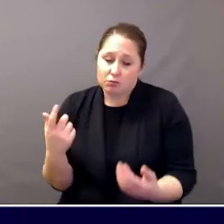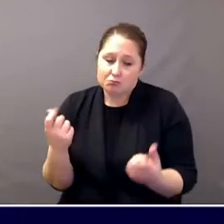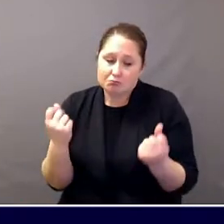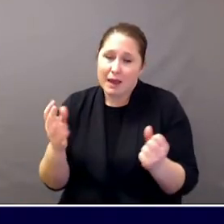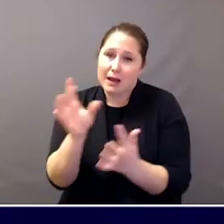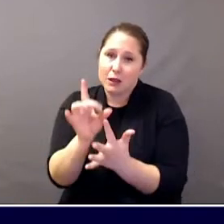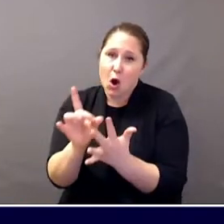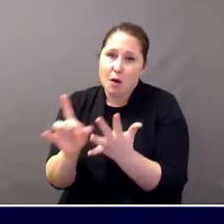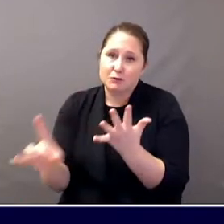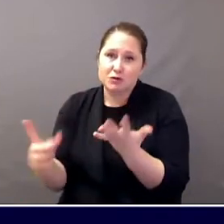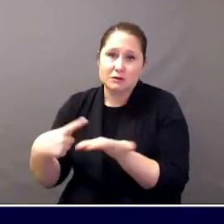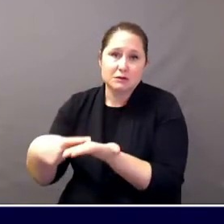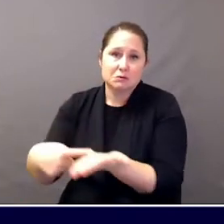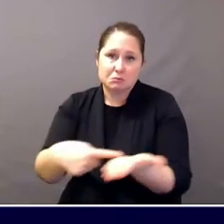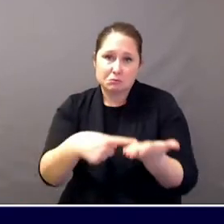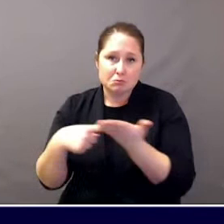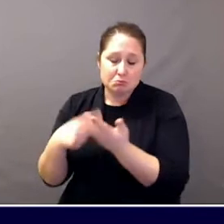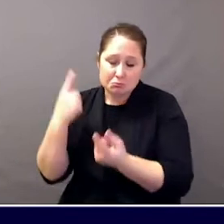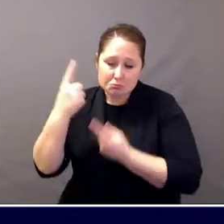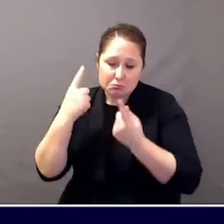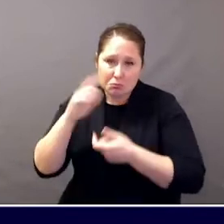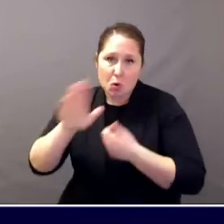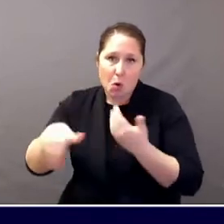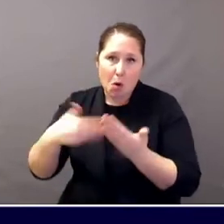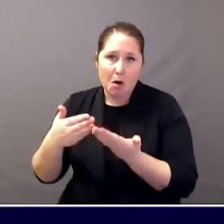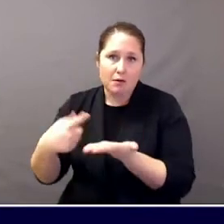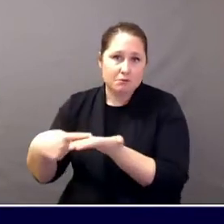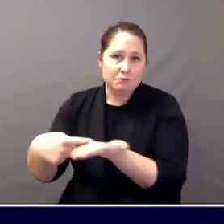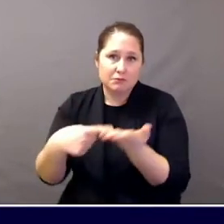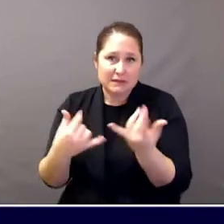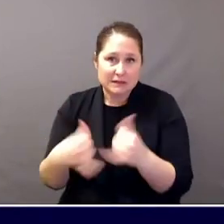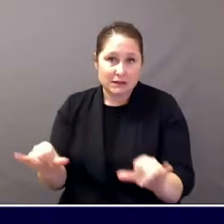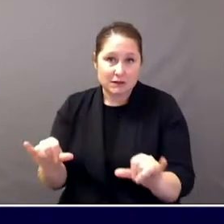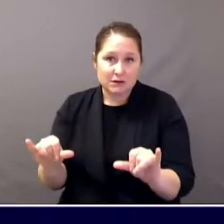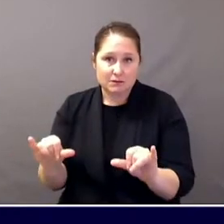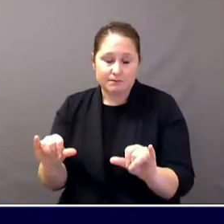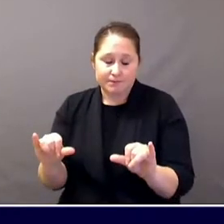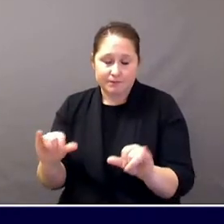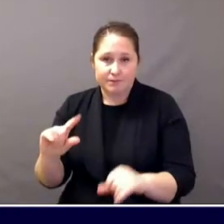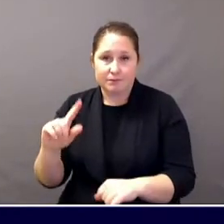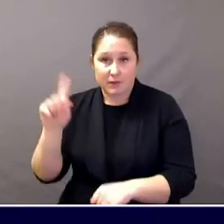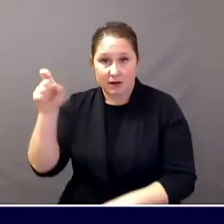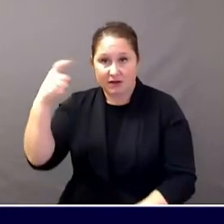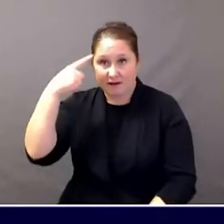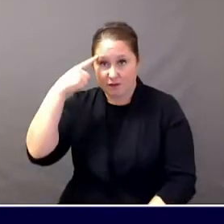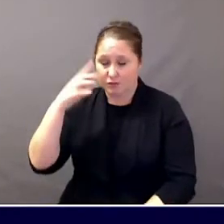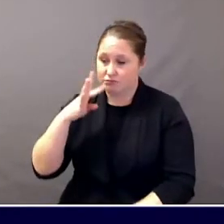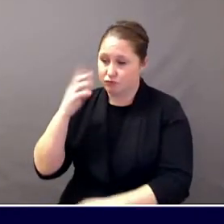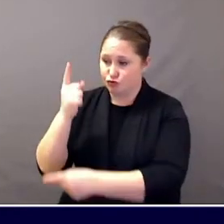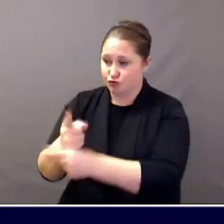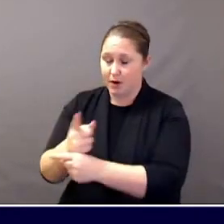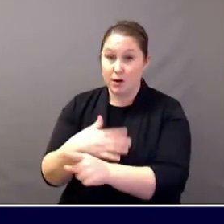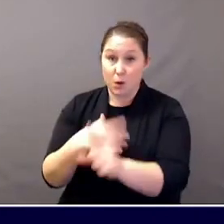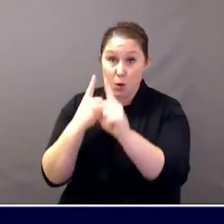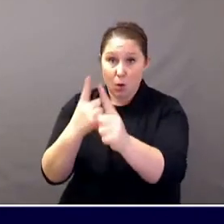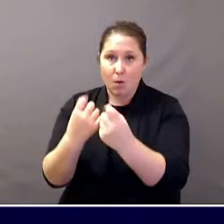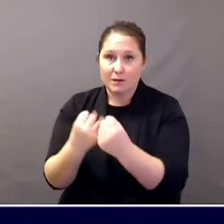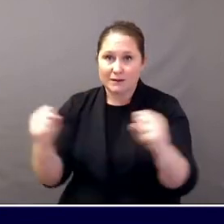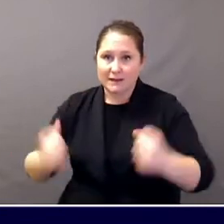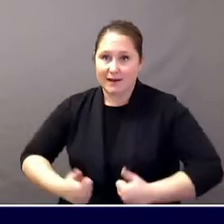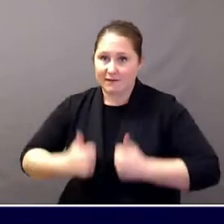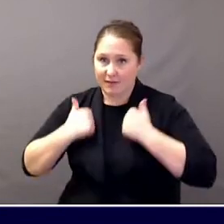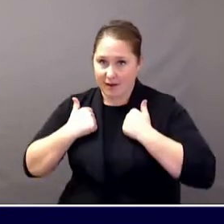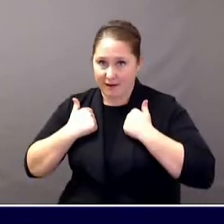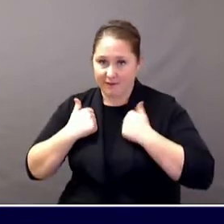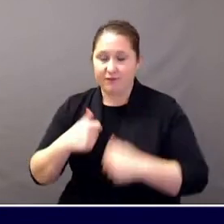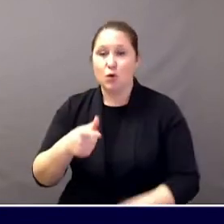have, because as the governor has said, our goal is to save lives. And we do know that residents of long-term care in Maine have been